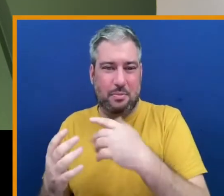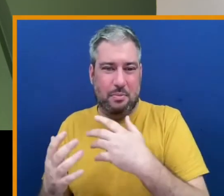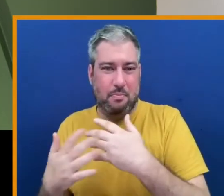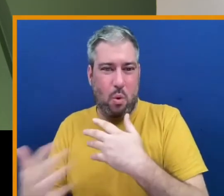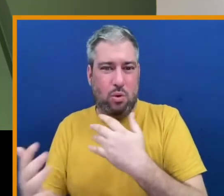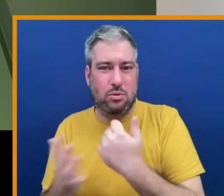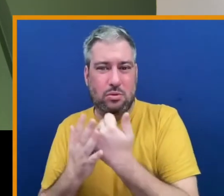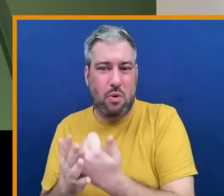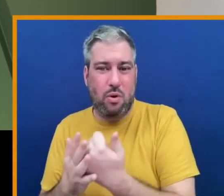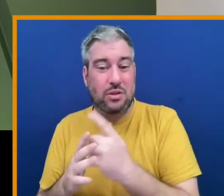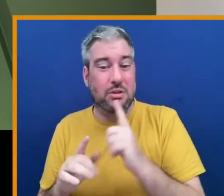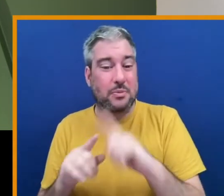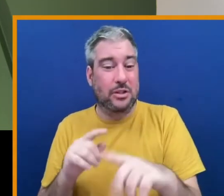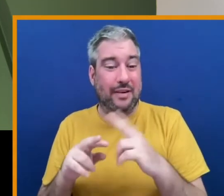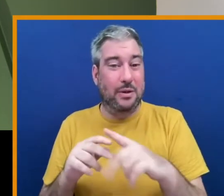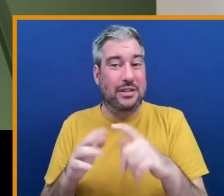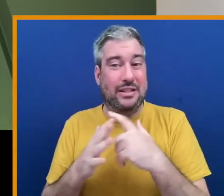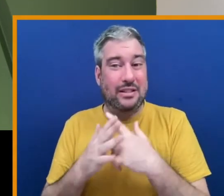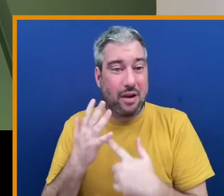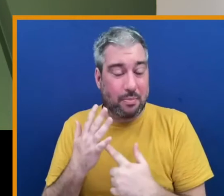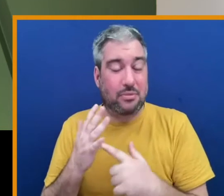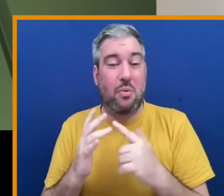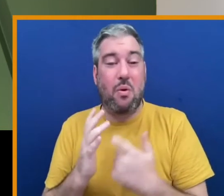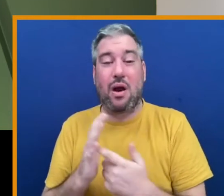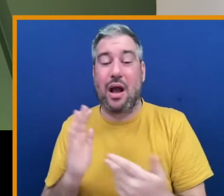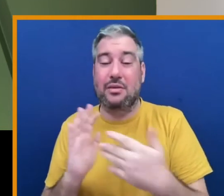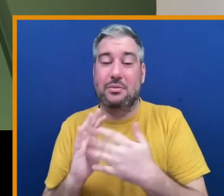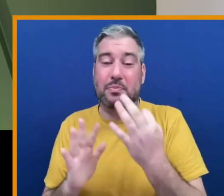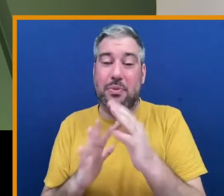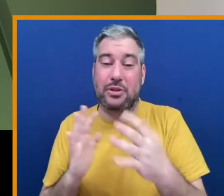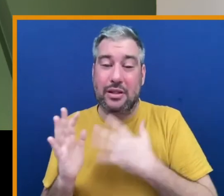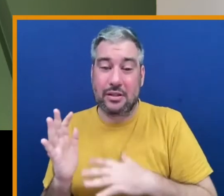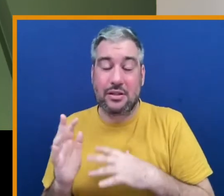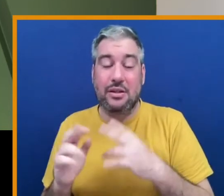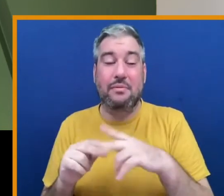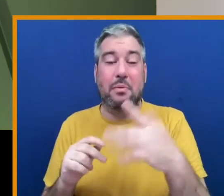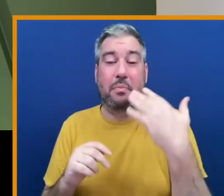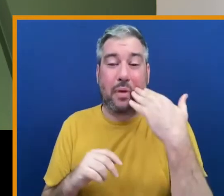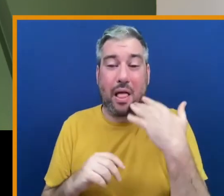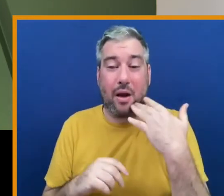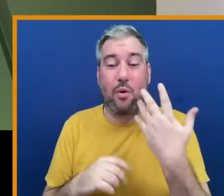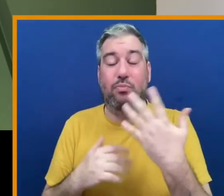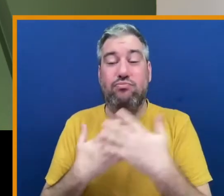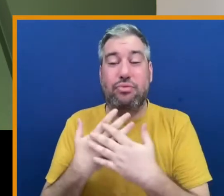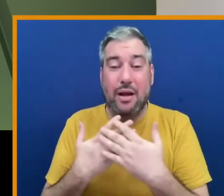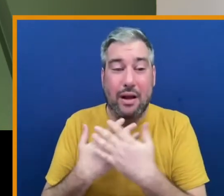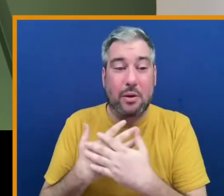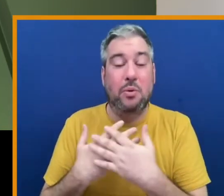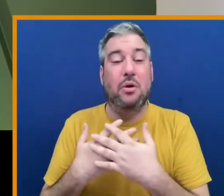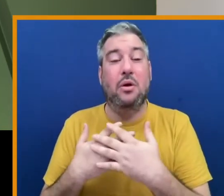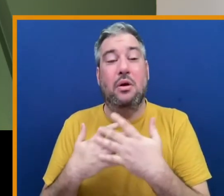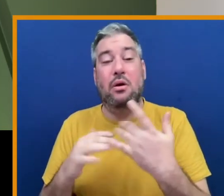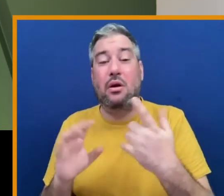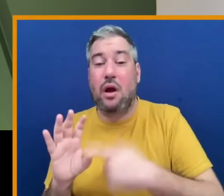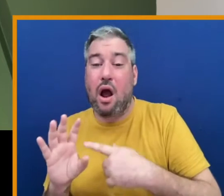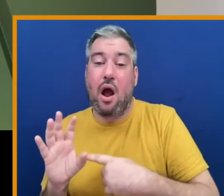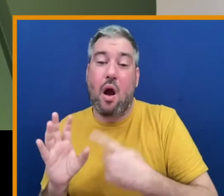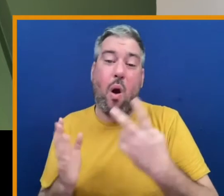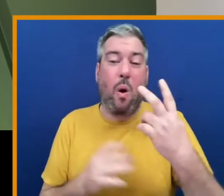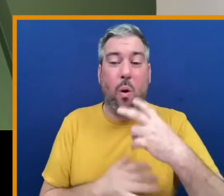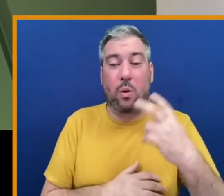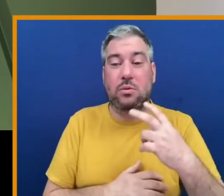or brown, and if you are particularly young or particularly old, you need the most support. And yet these are the people that are being hit the